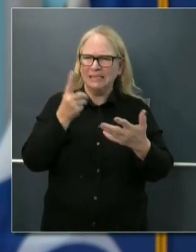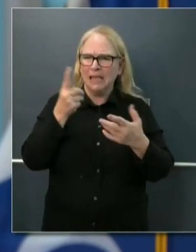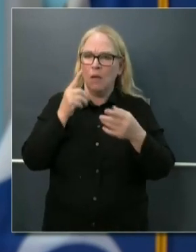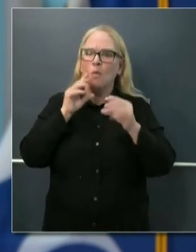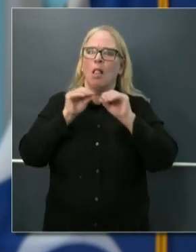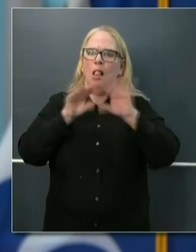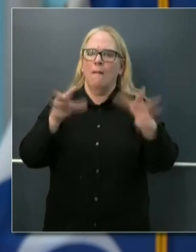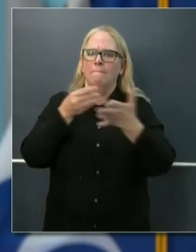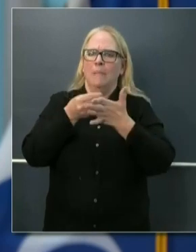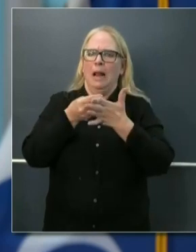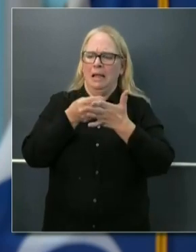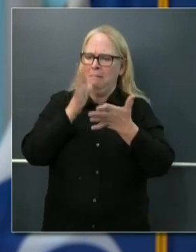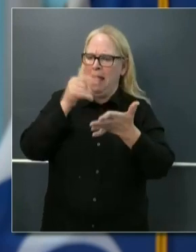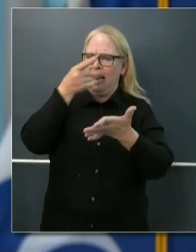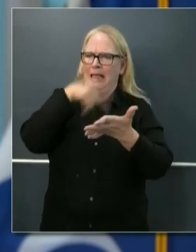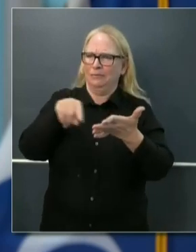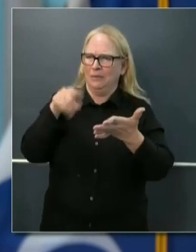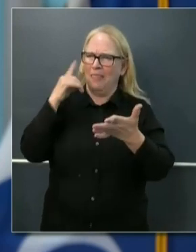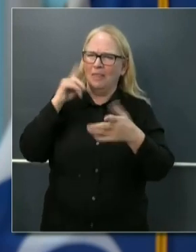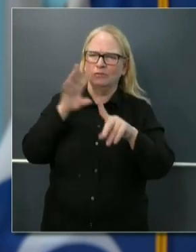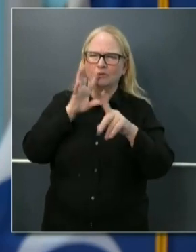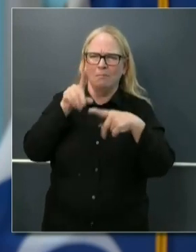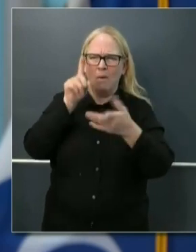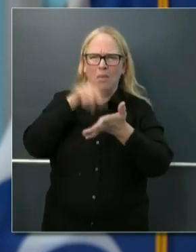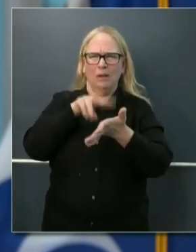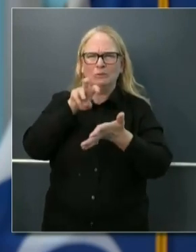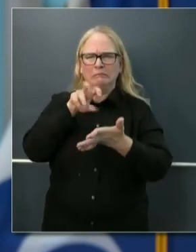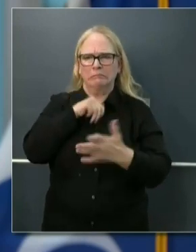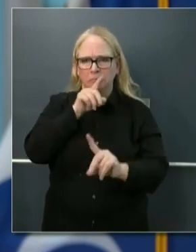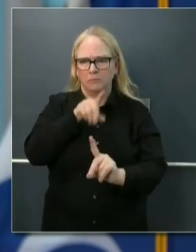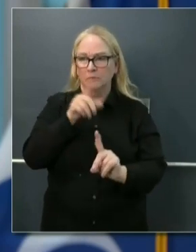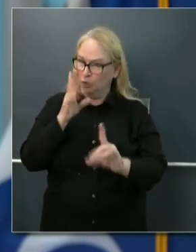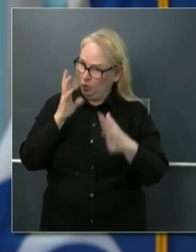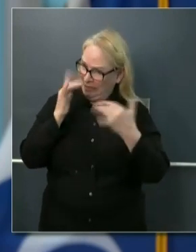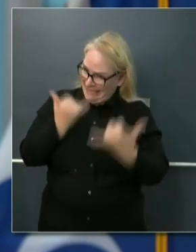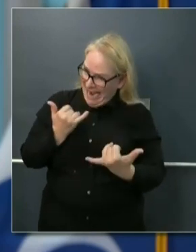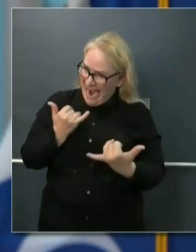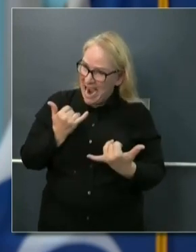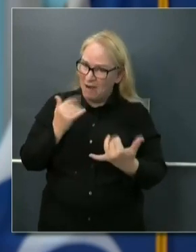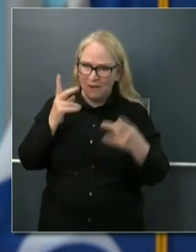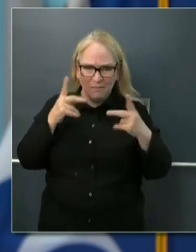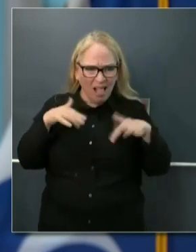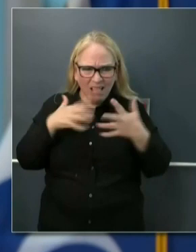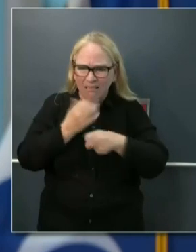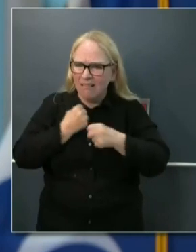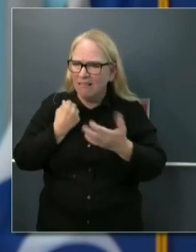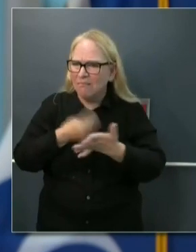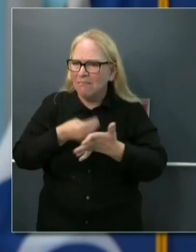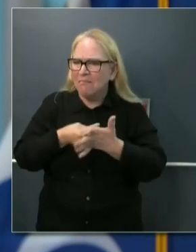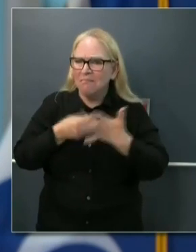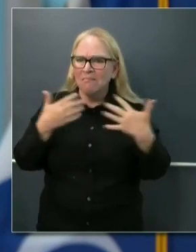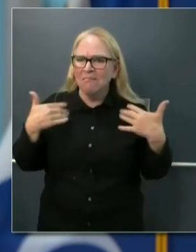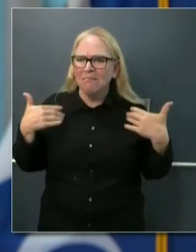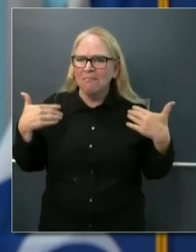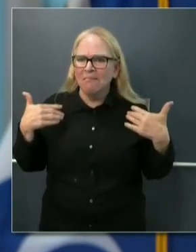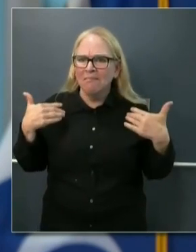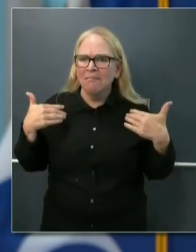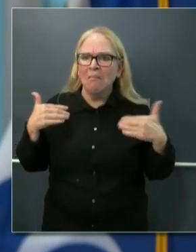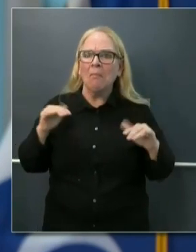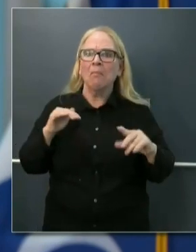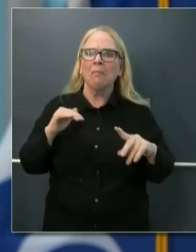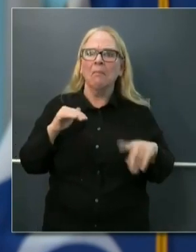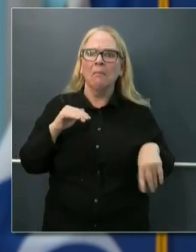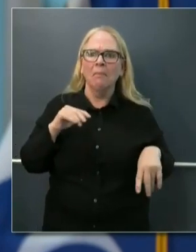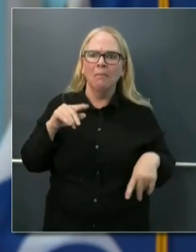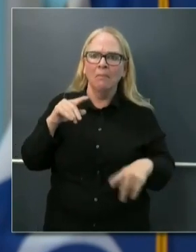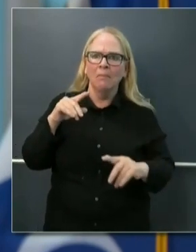by next week, but people want to know a date now. I know some of them don't have money to eat nor to pay rent. So can we have a date when this money is going